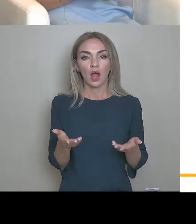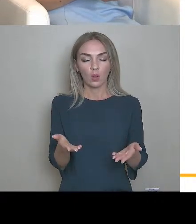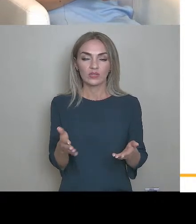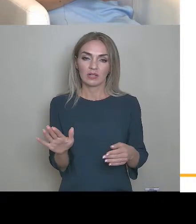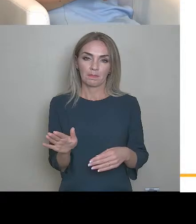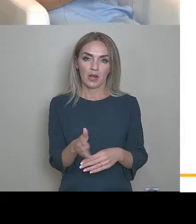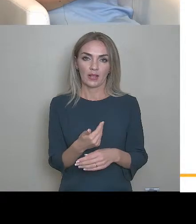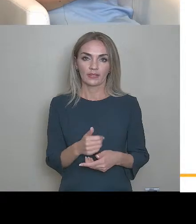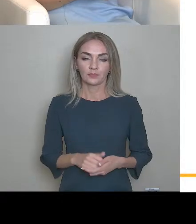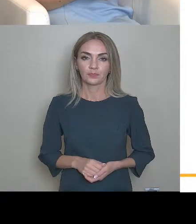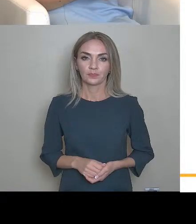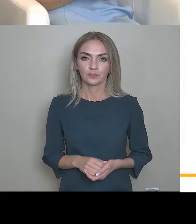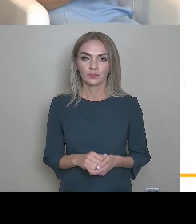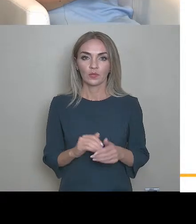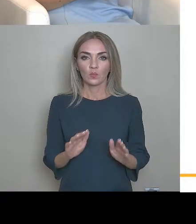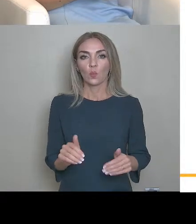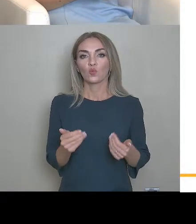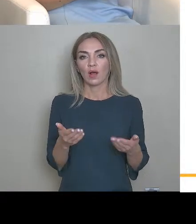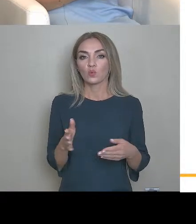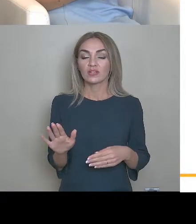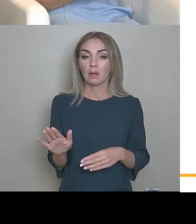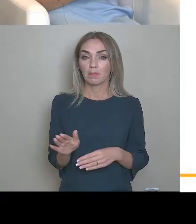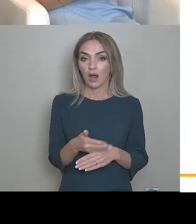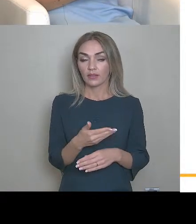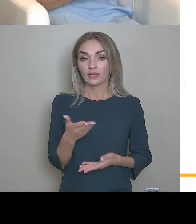there was a suggestion to remove it.